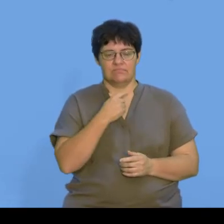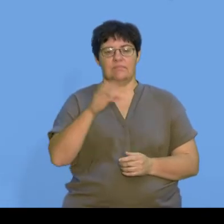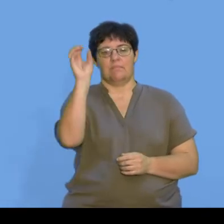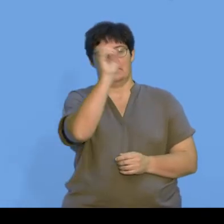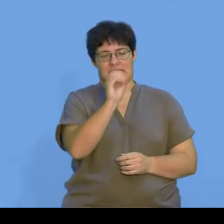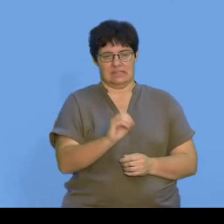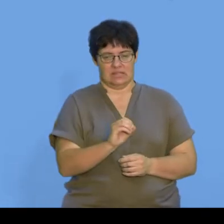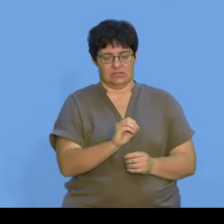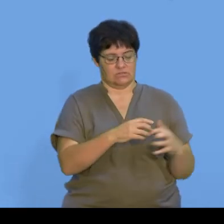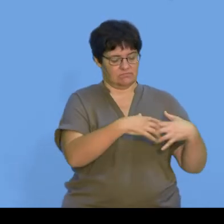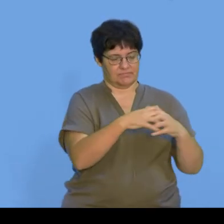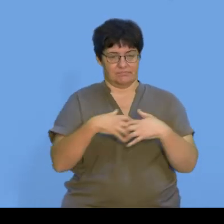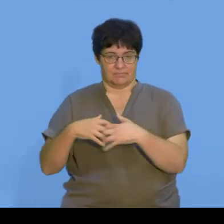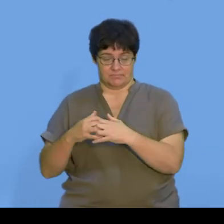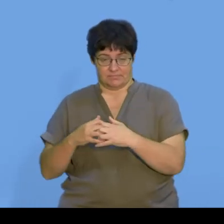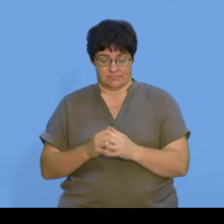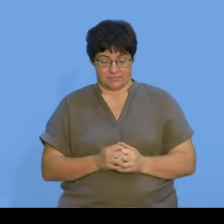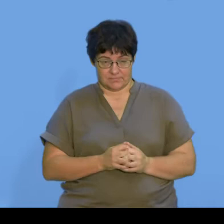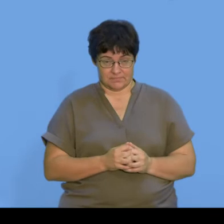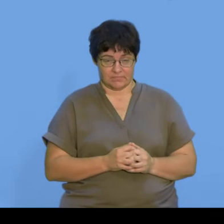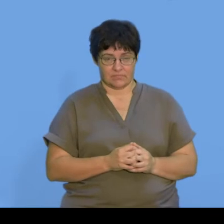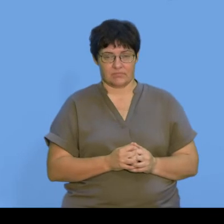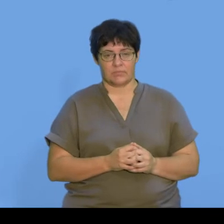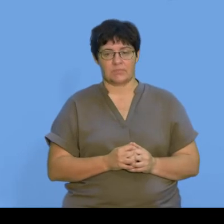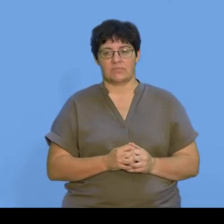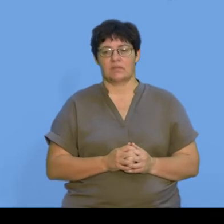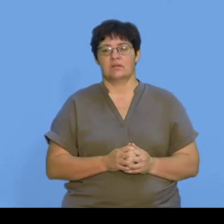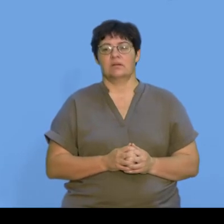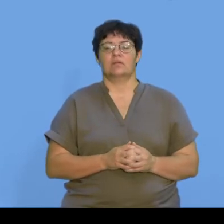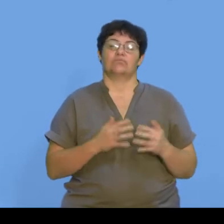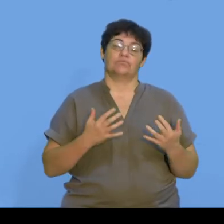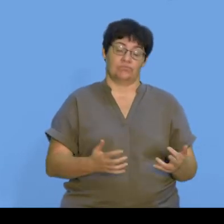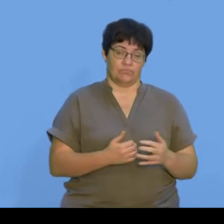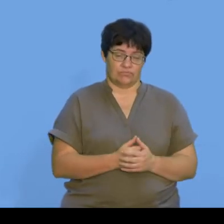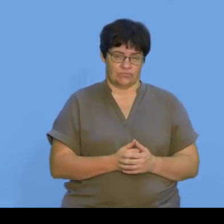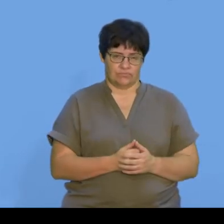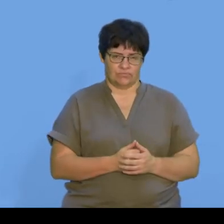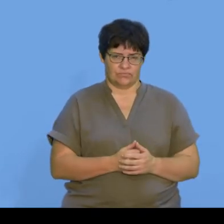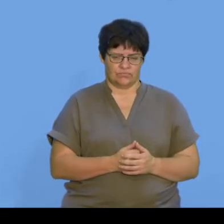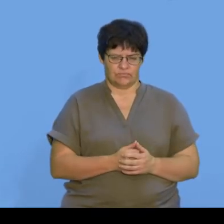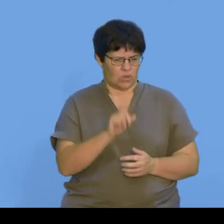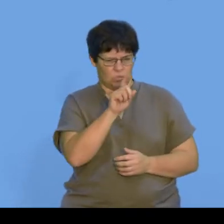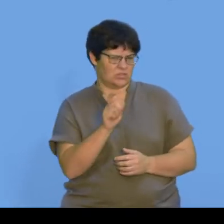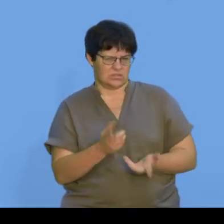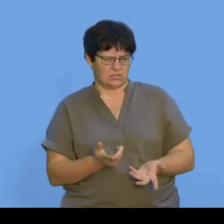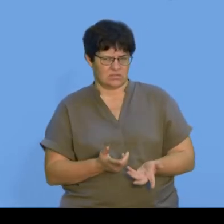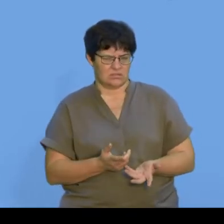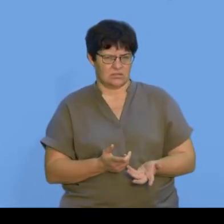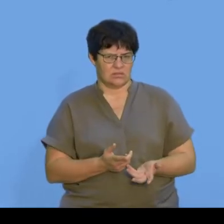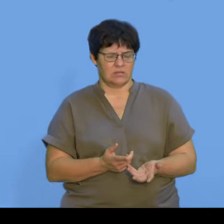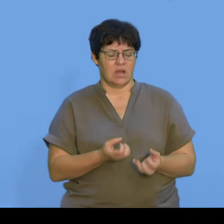percentage composition in as far as chemical formulae. Okay, right. Now the question is, how can you tell what